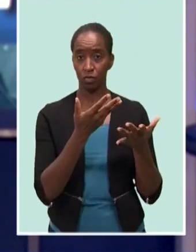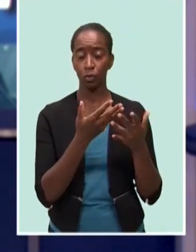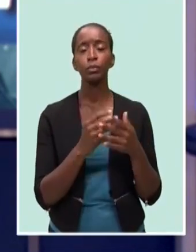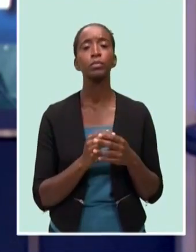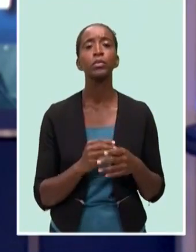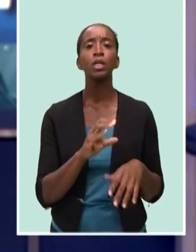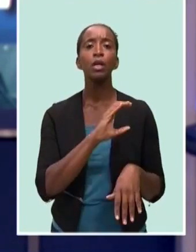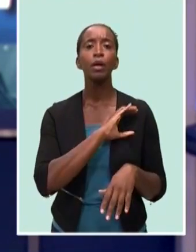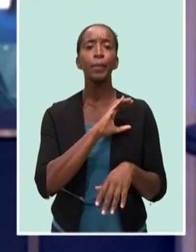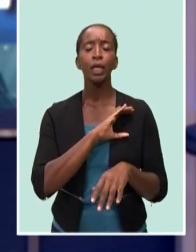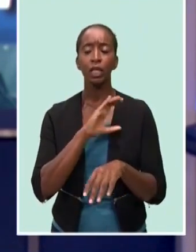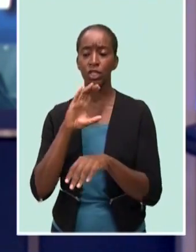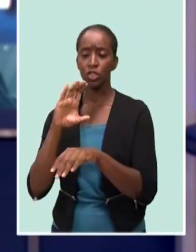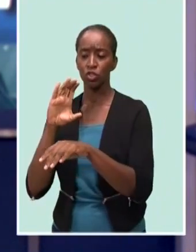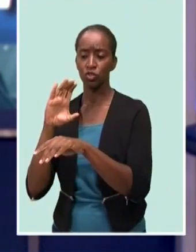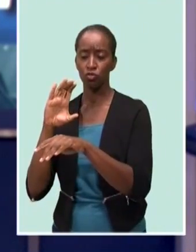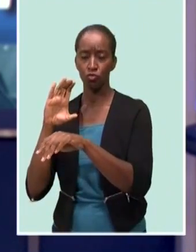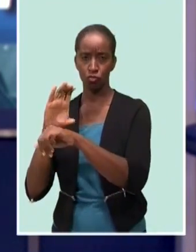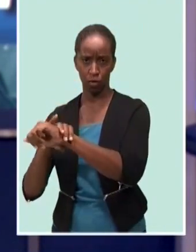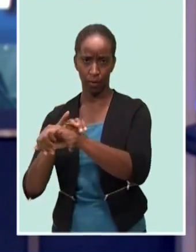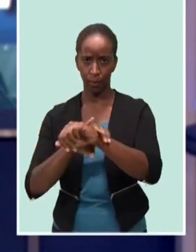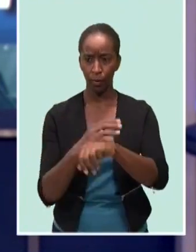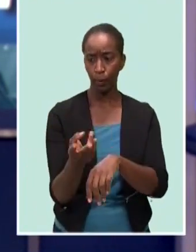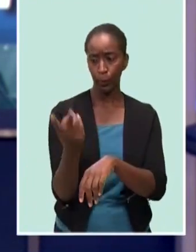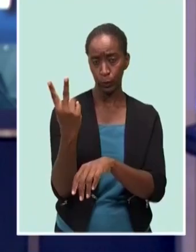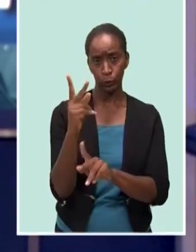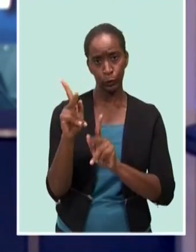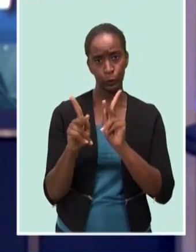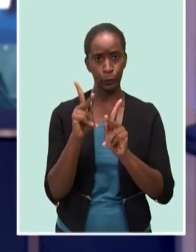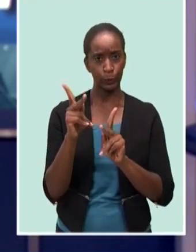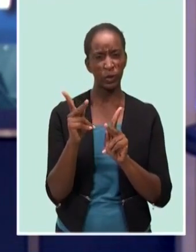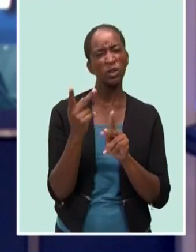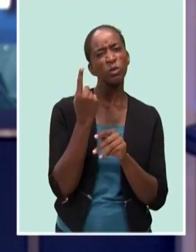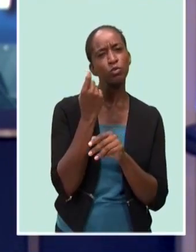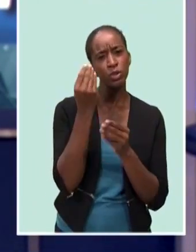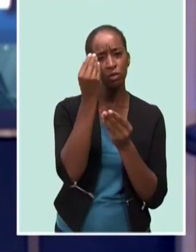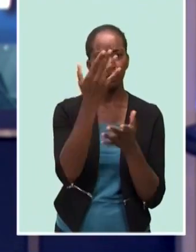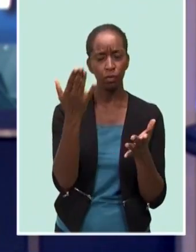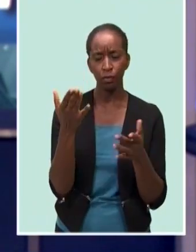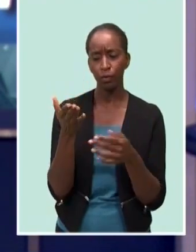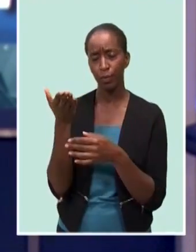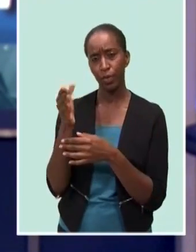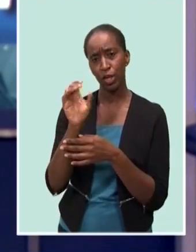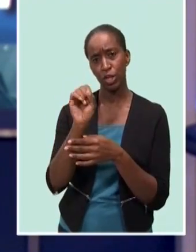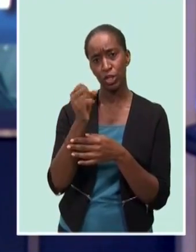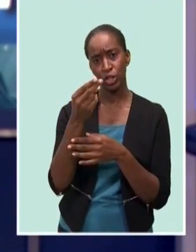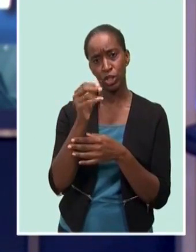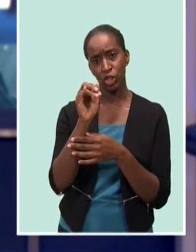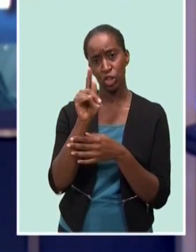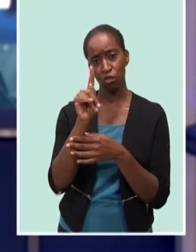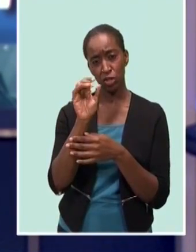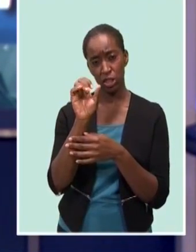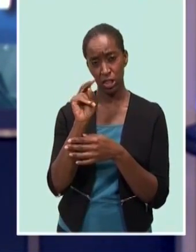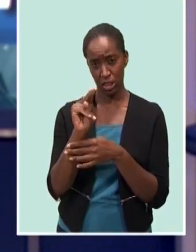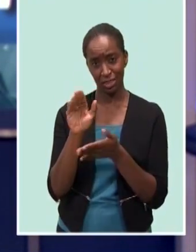more specific policies in that long run, dealing with that long run, and I hope we get there